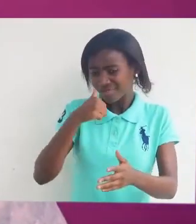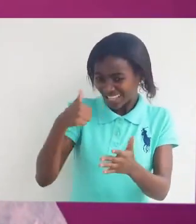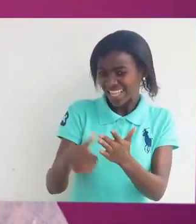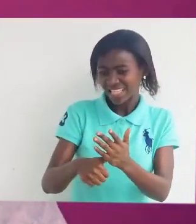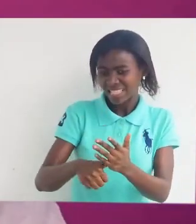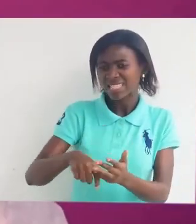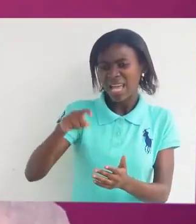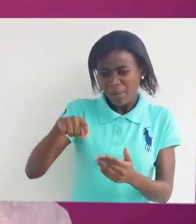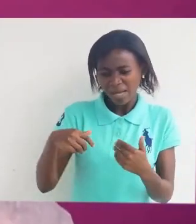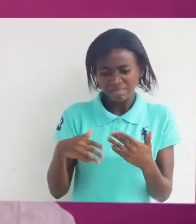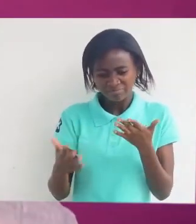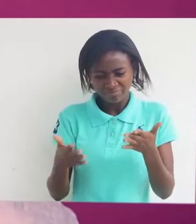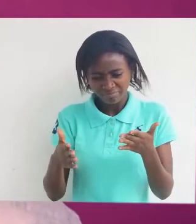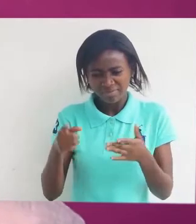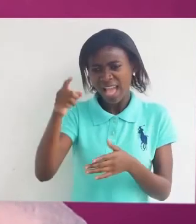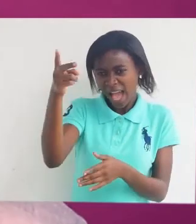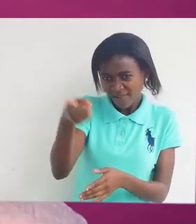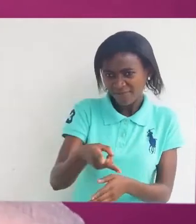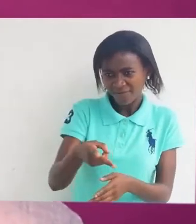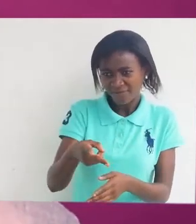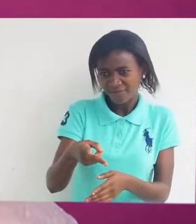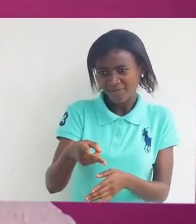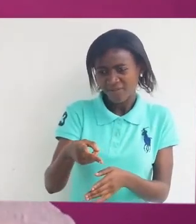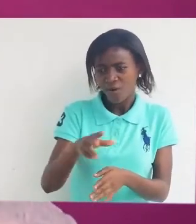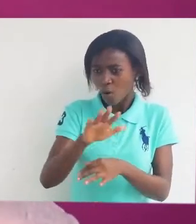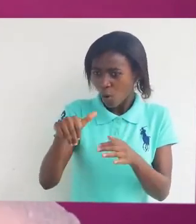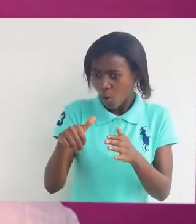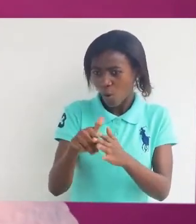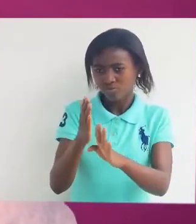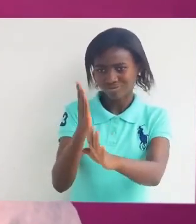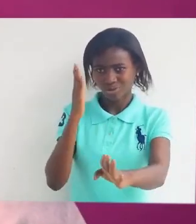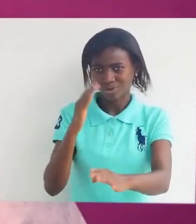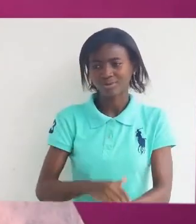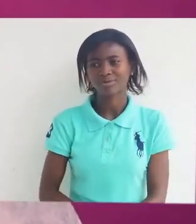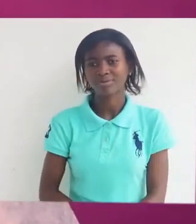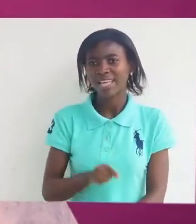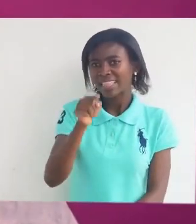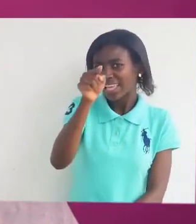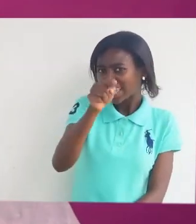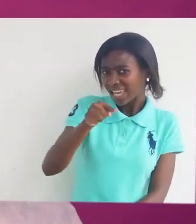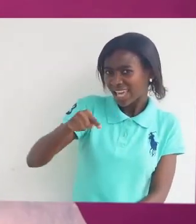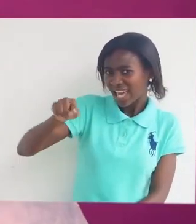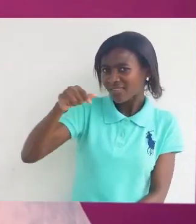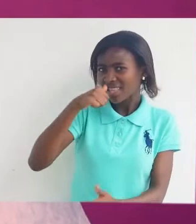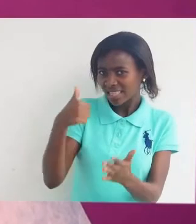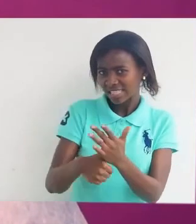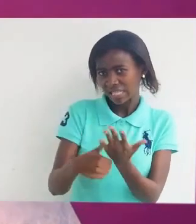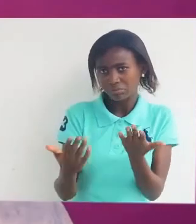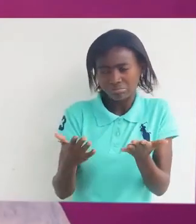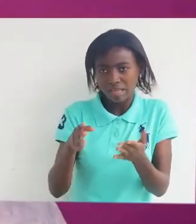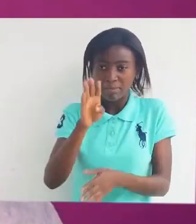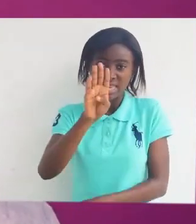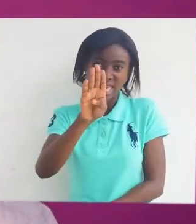about half the size of the thick strokes. The curved letters, that is